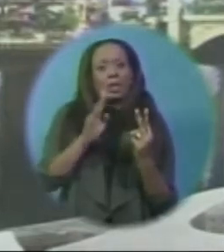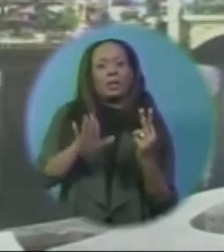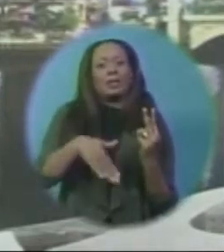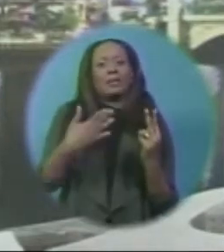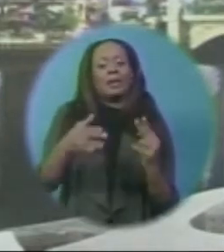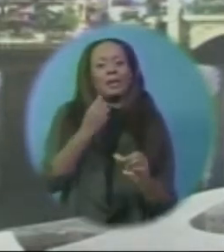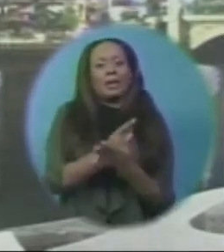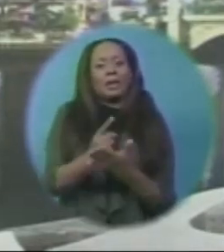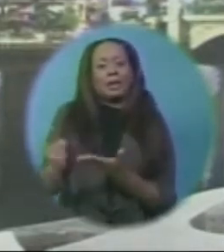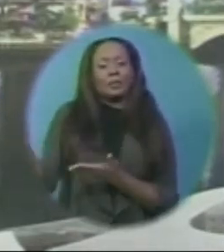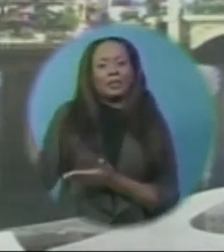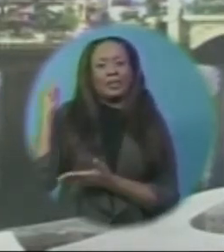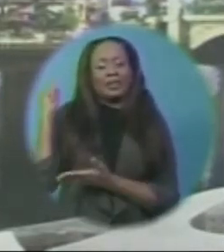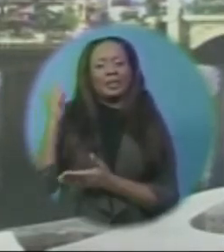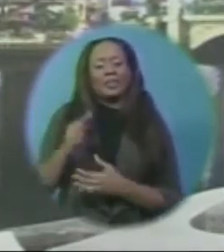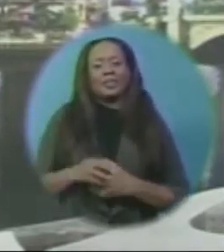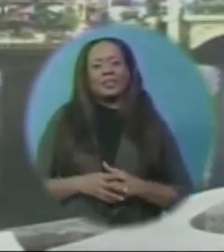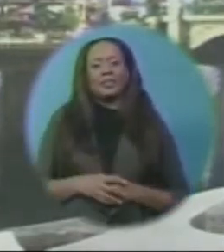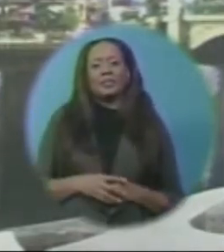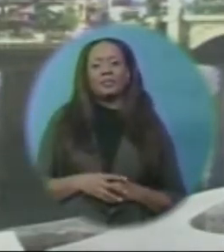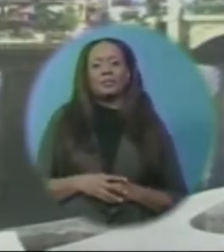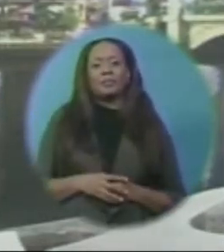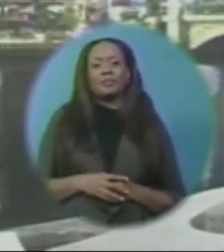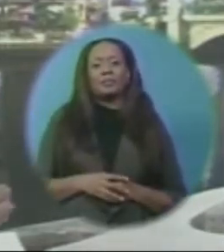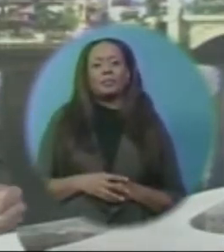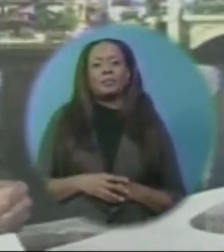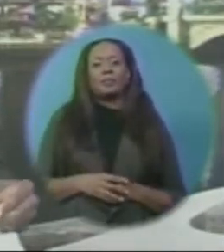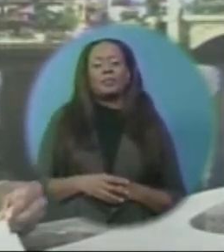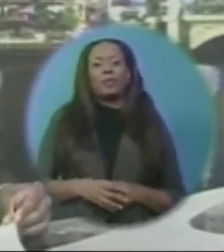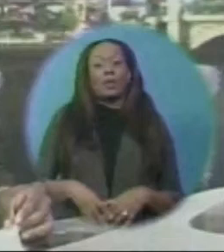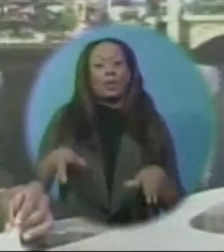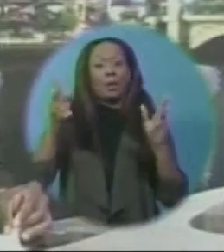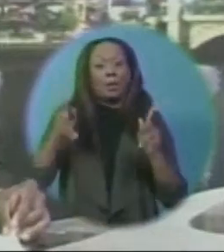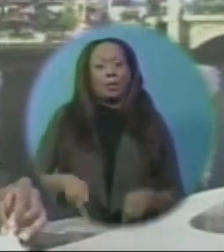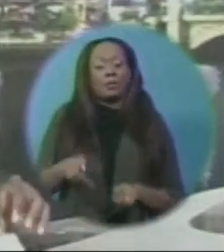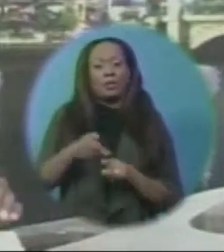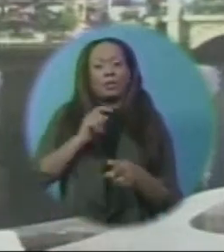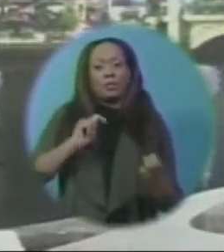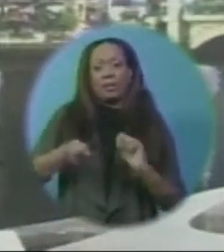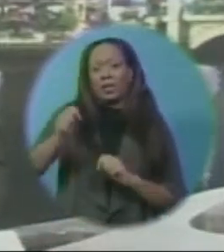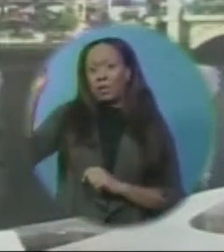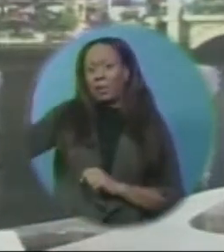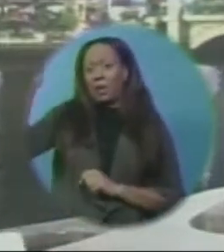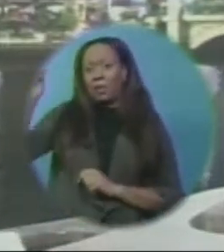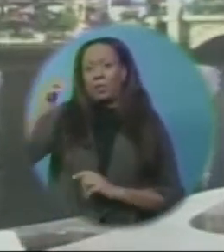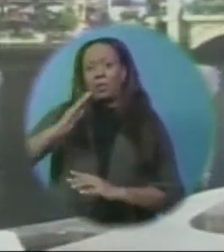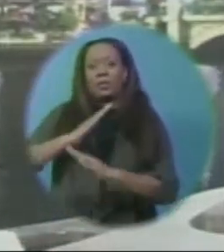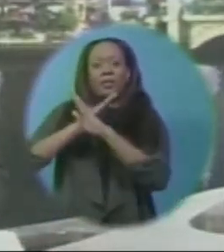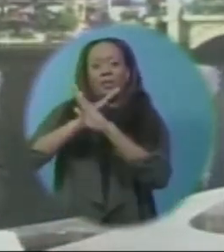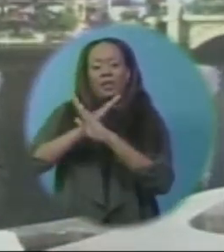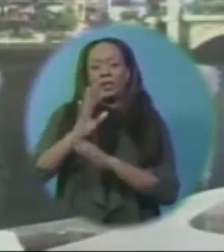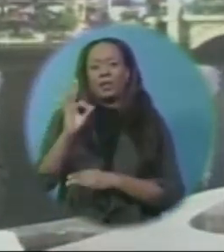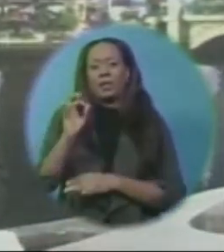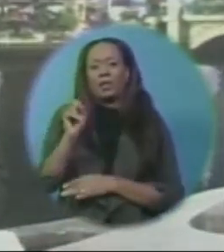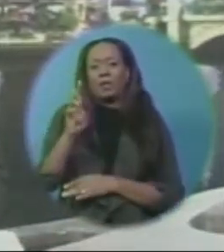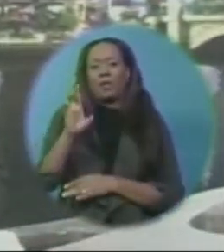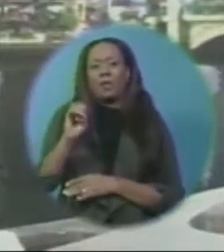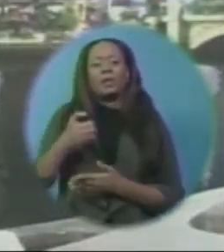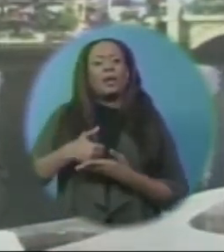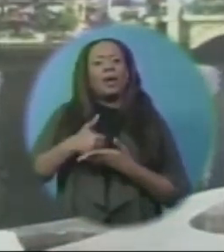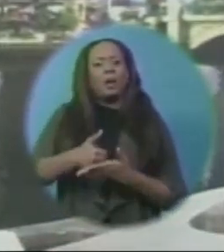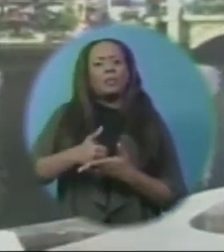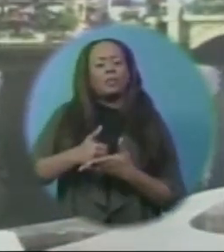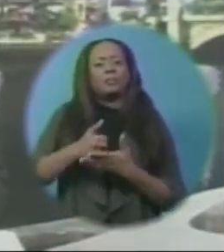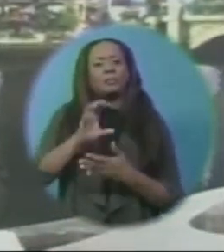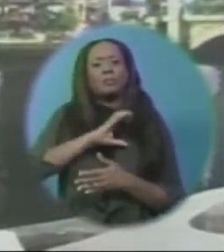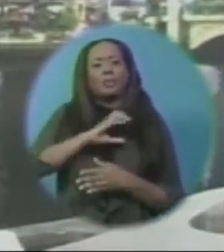to have died last week. A member of the Trinidad and Tobago Defense Force is assisting police investigations into